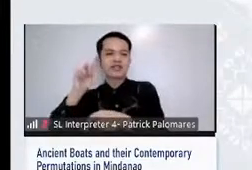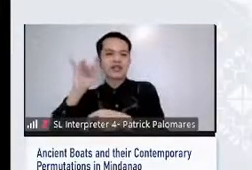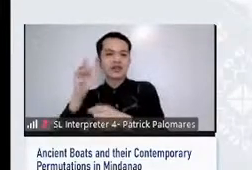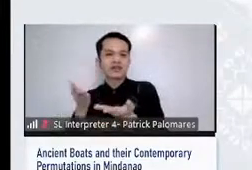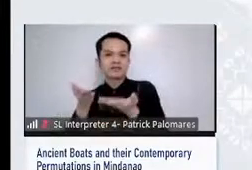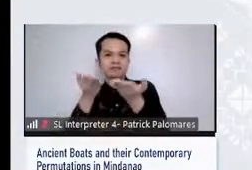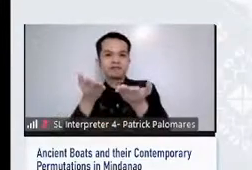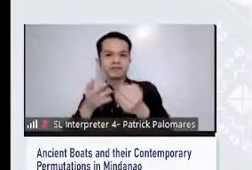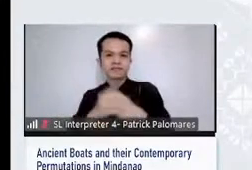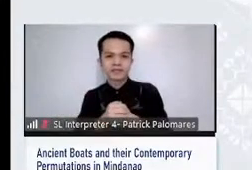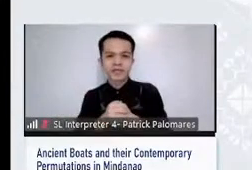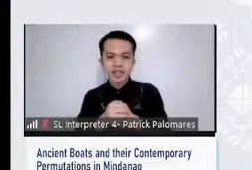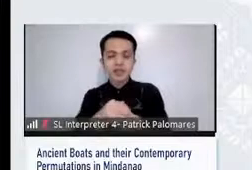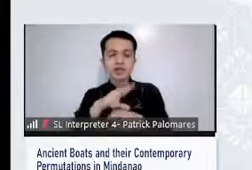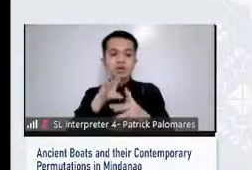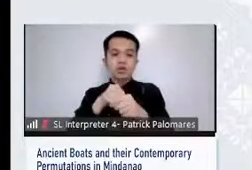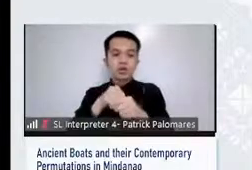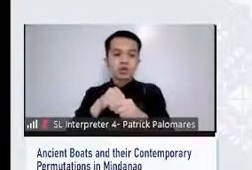This includes Luuk Tulay,